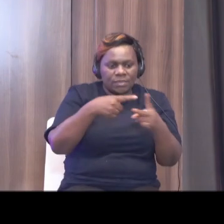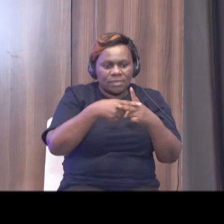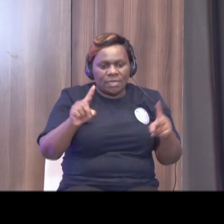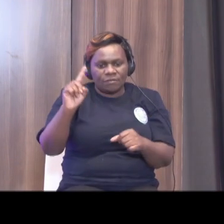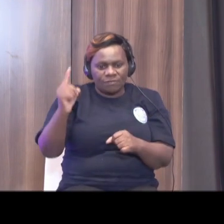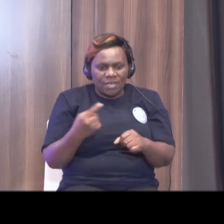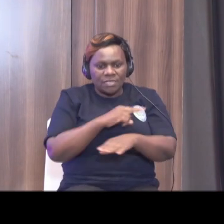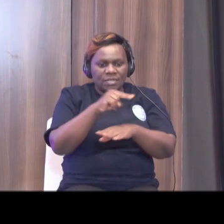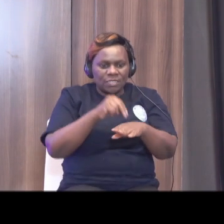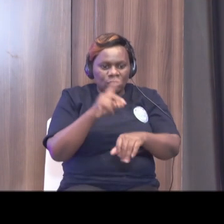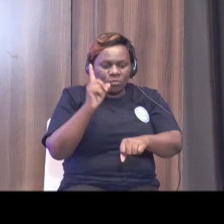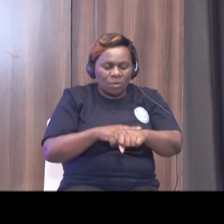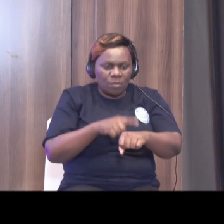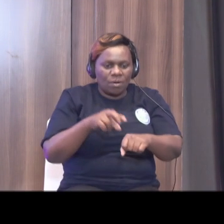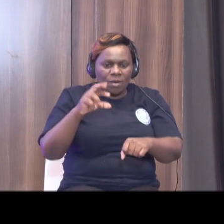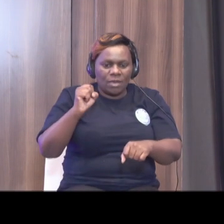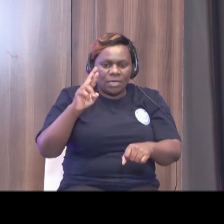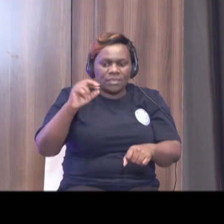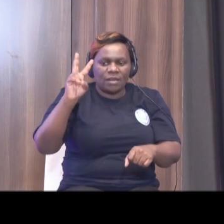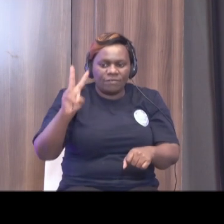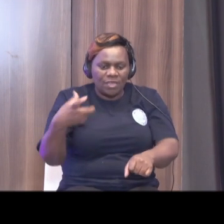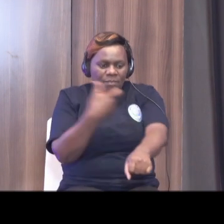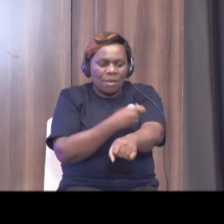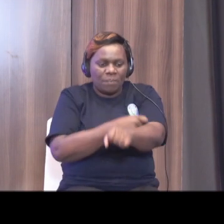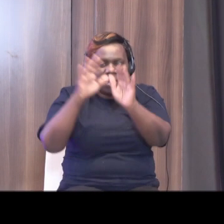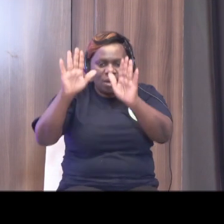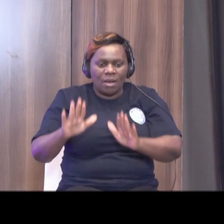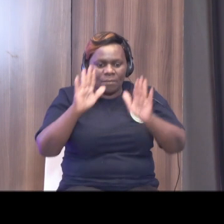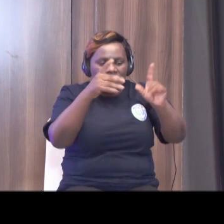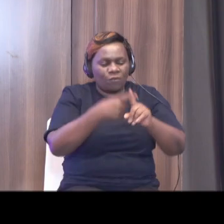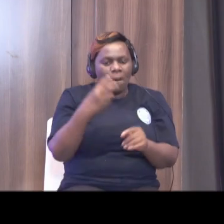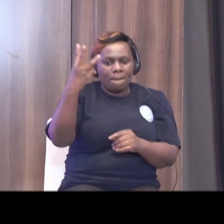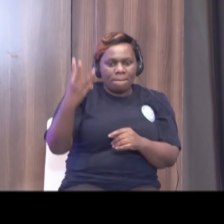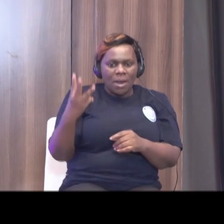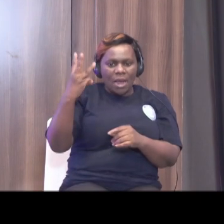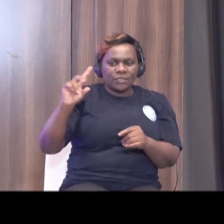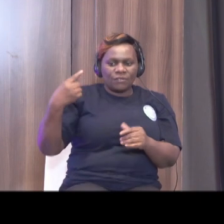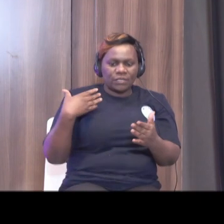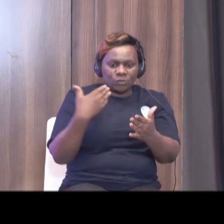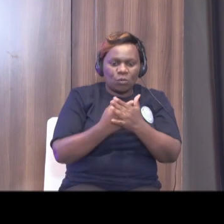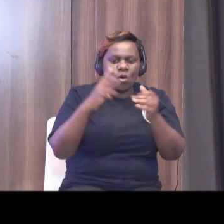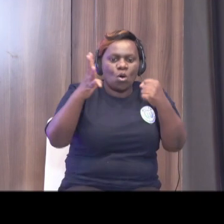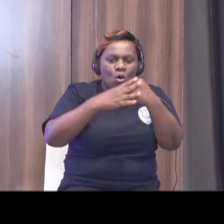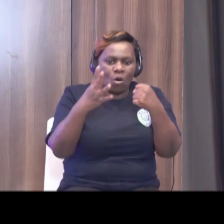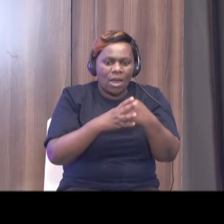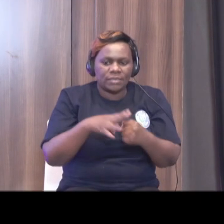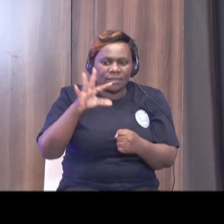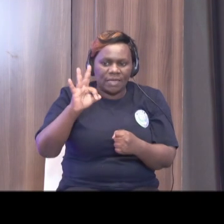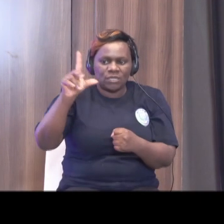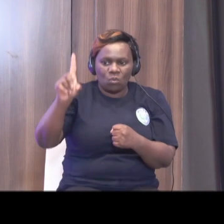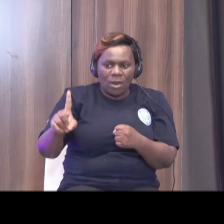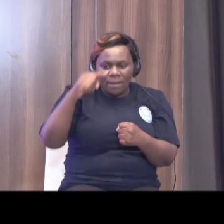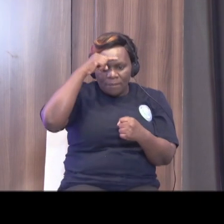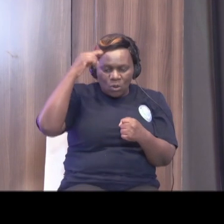first national season RSV pre-F vaccination campaign that went from March 1st to August 31,